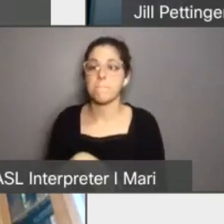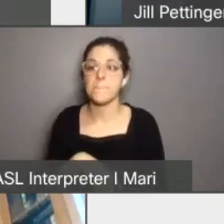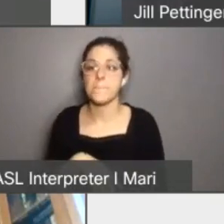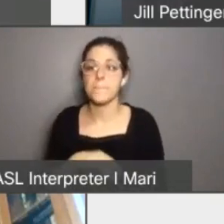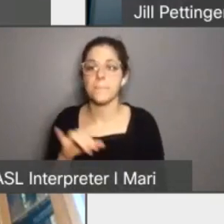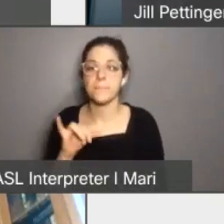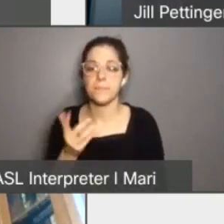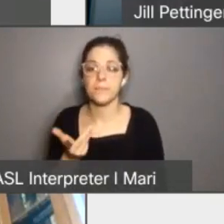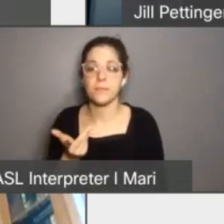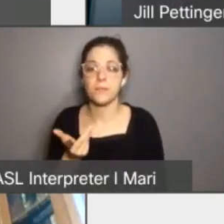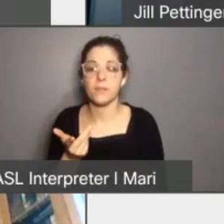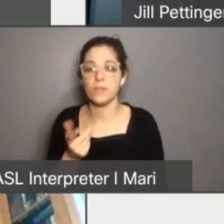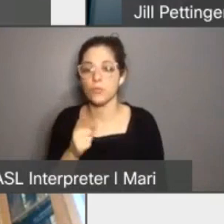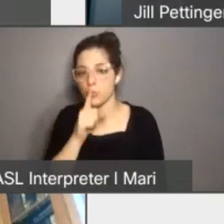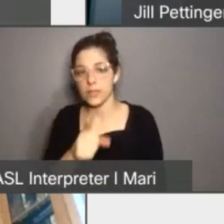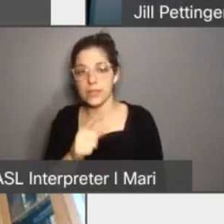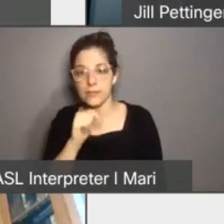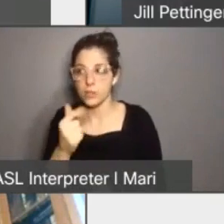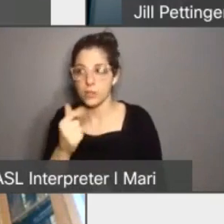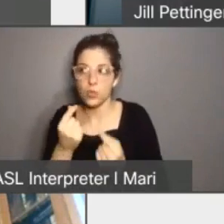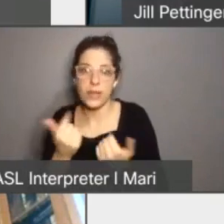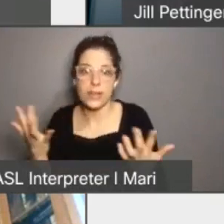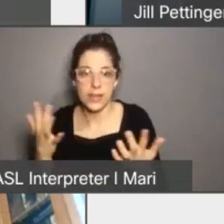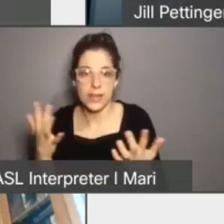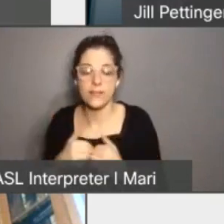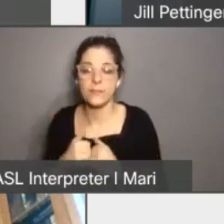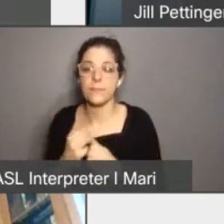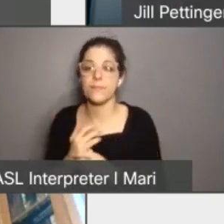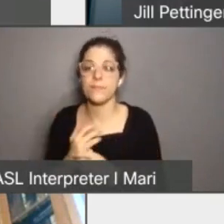in actuality, really, it doesn't do anything. Then